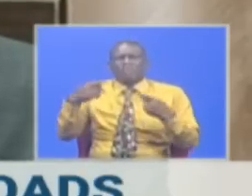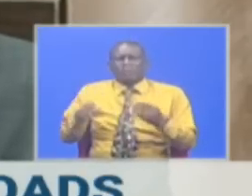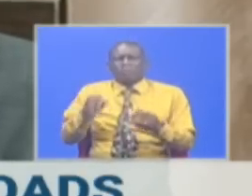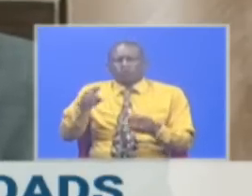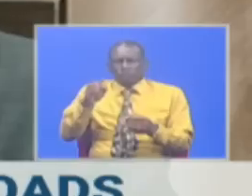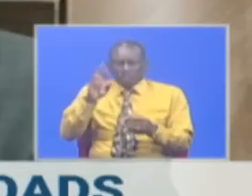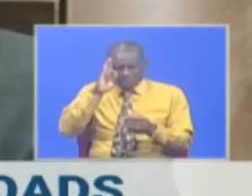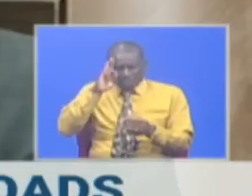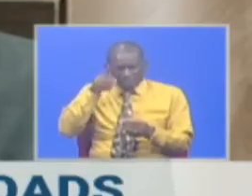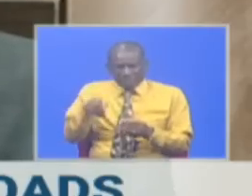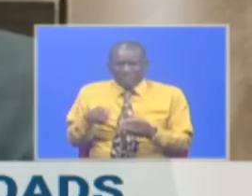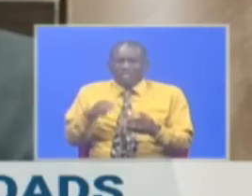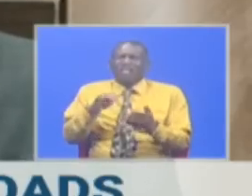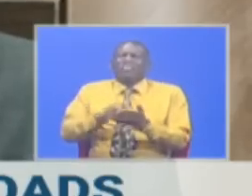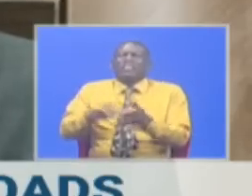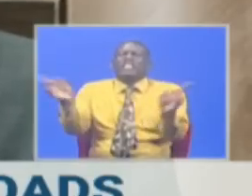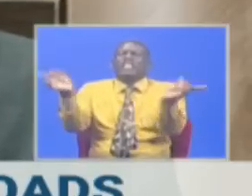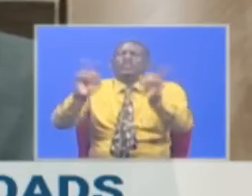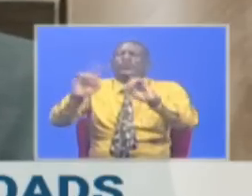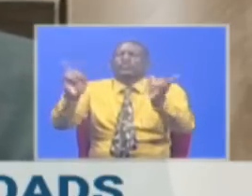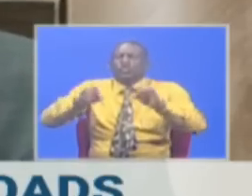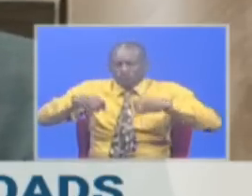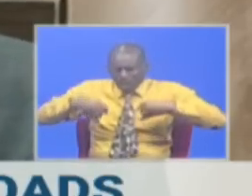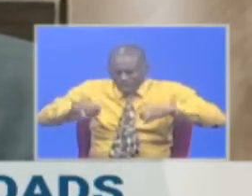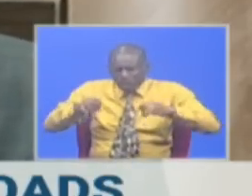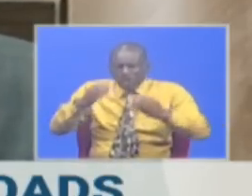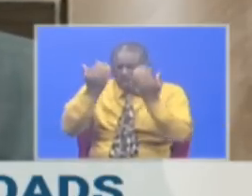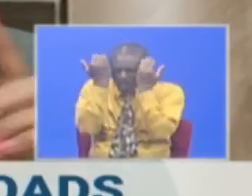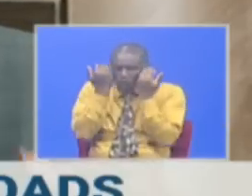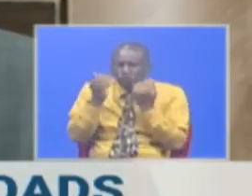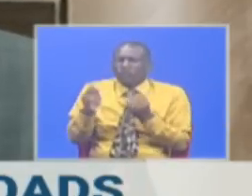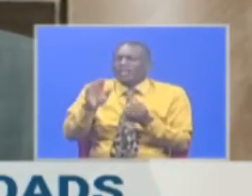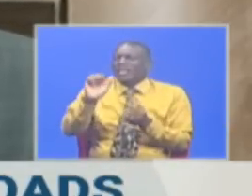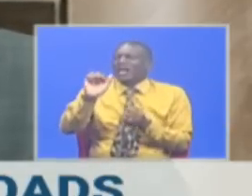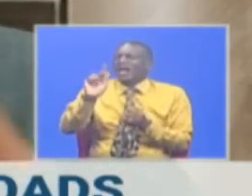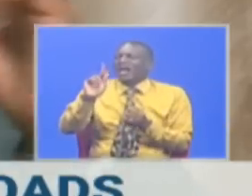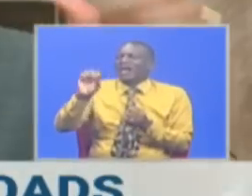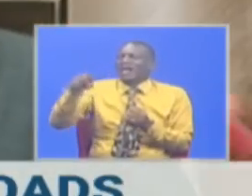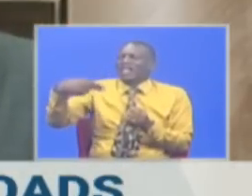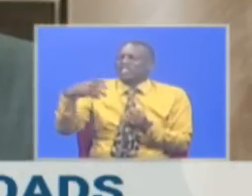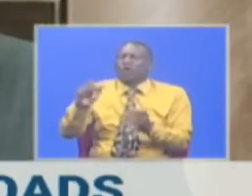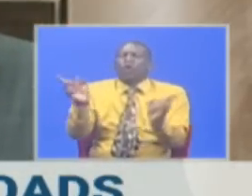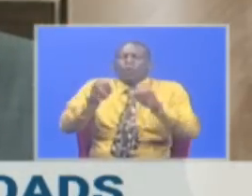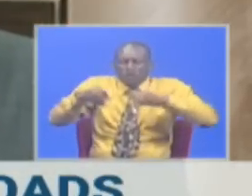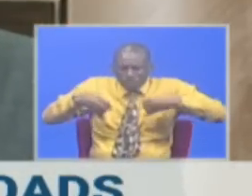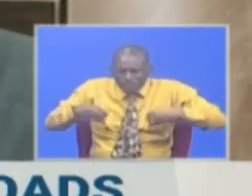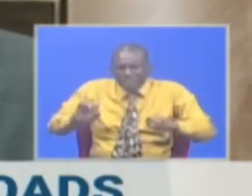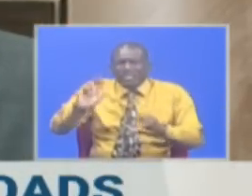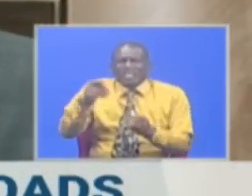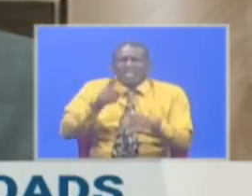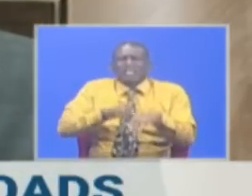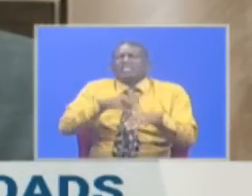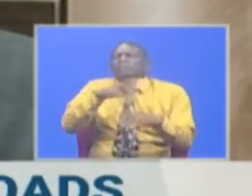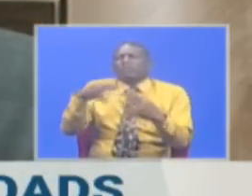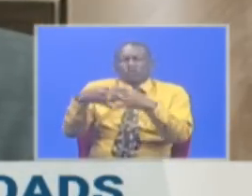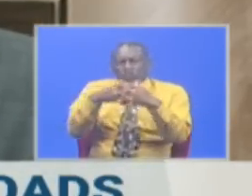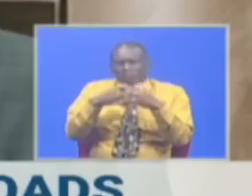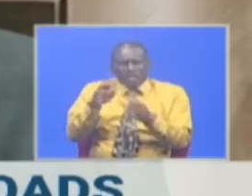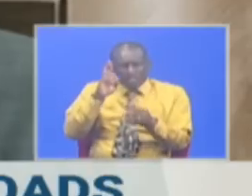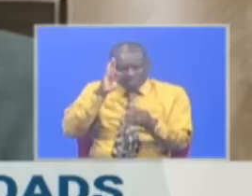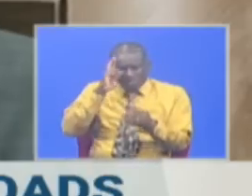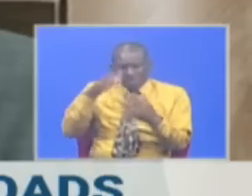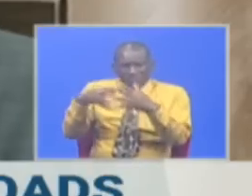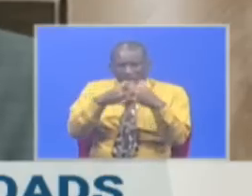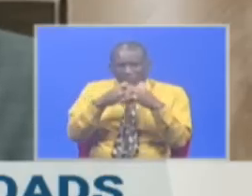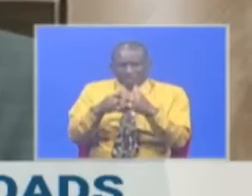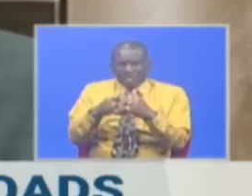That's what Kenyans should remember. All right. That it was never a trial in the courts in Kenya about those people. And when they went to the states, remember the states, they will